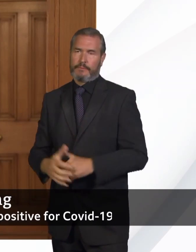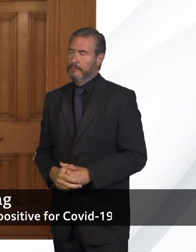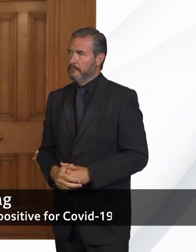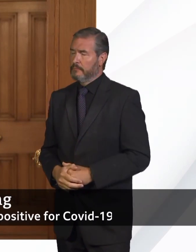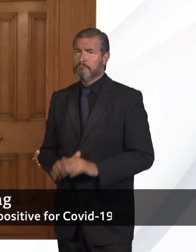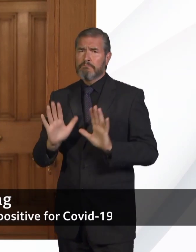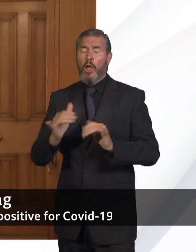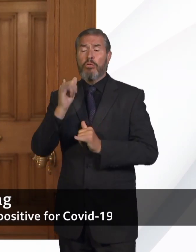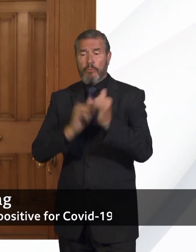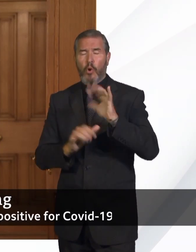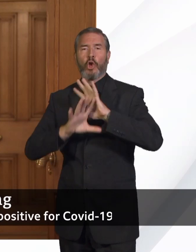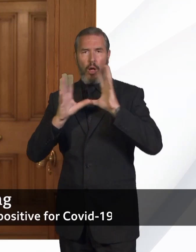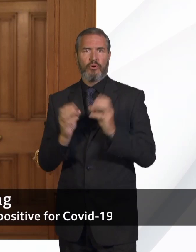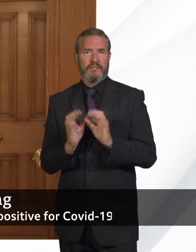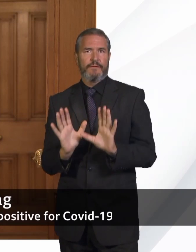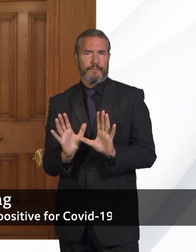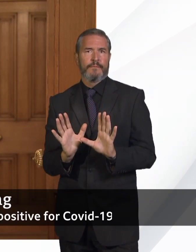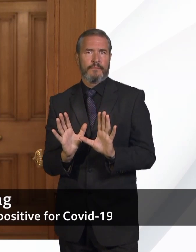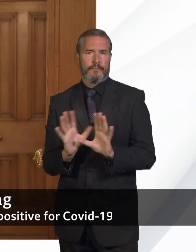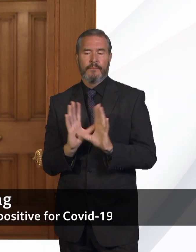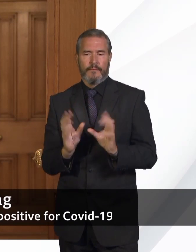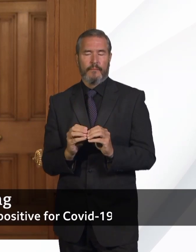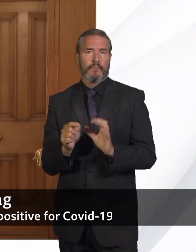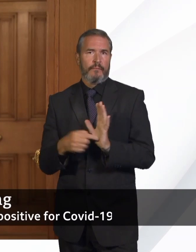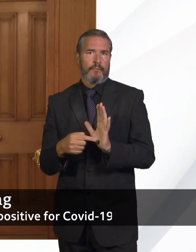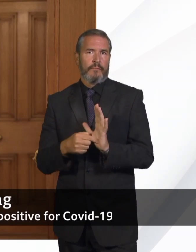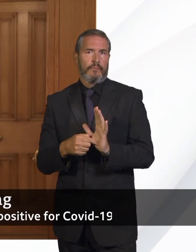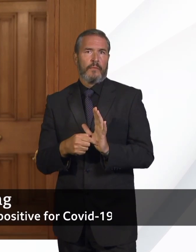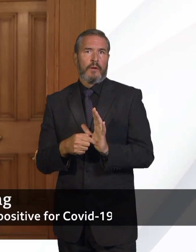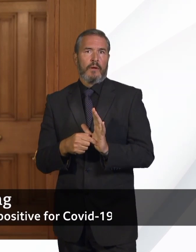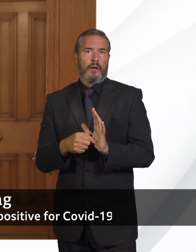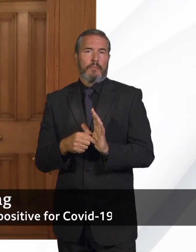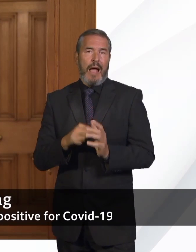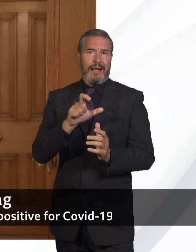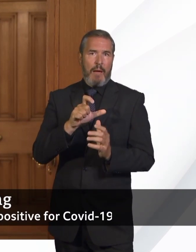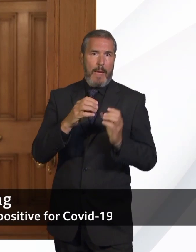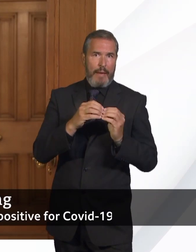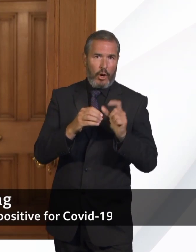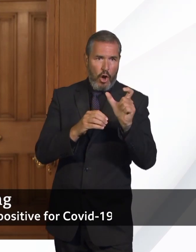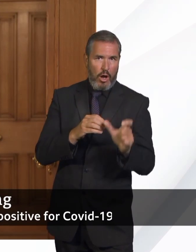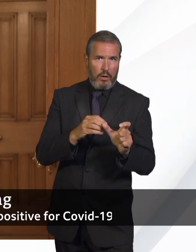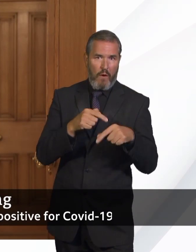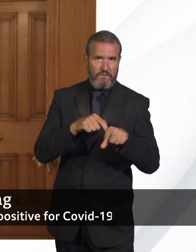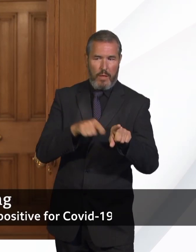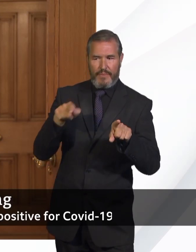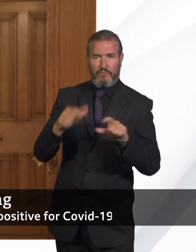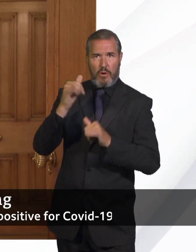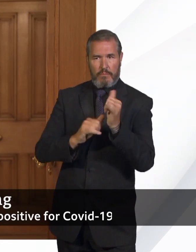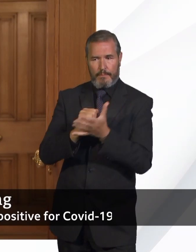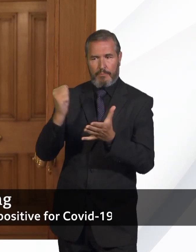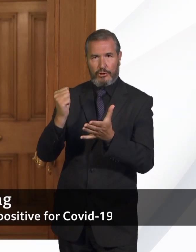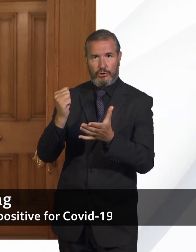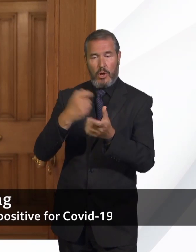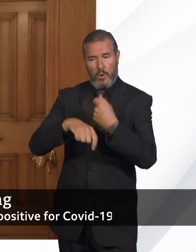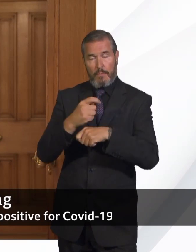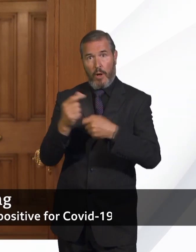is very comprehensive, and there is work which is being taken forward by Kemi Badenoch in a follow-up to this. The terms